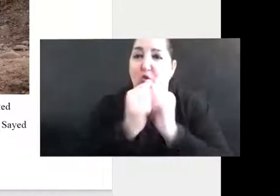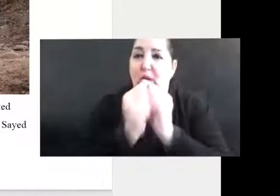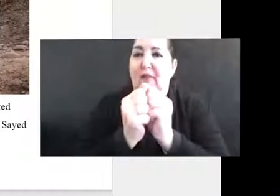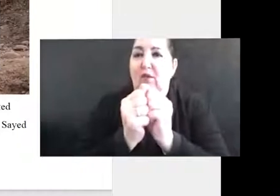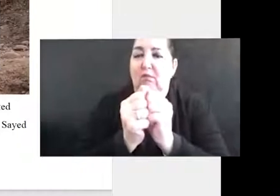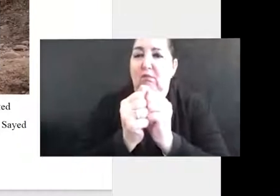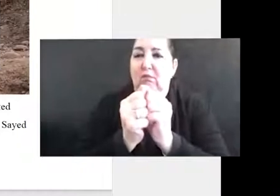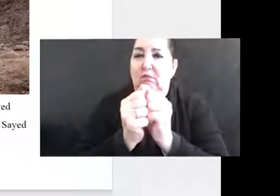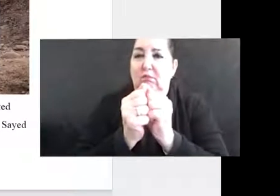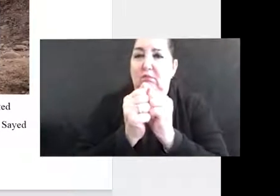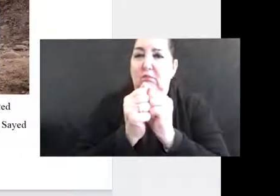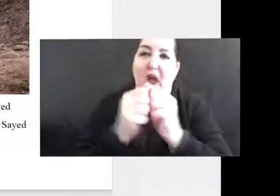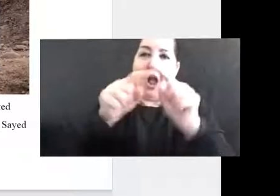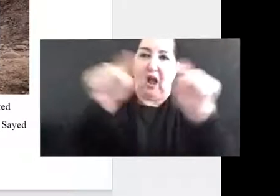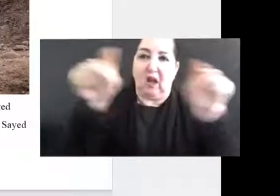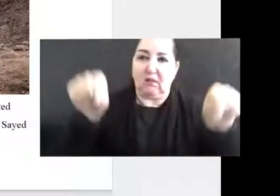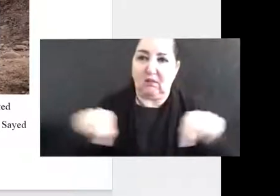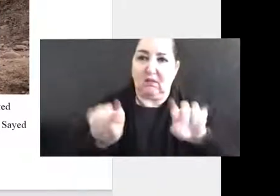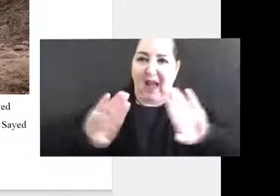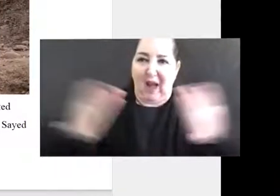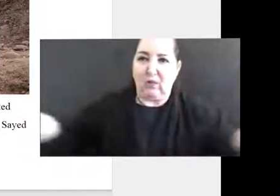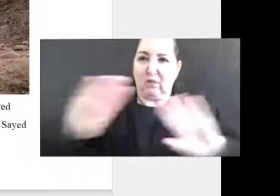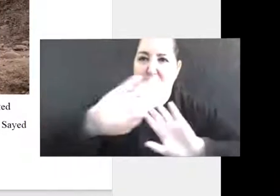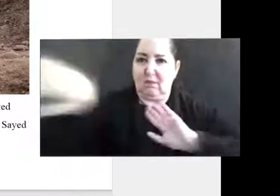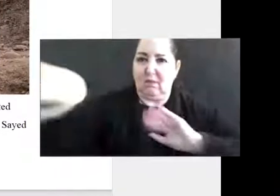this when I talk about